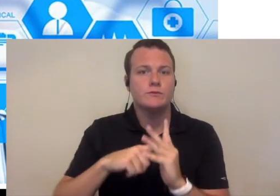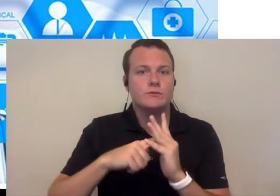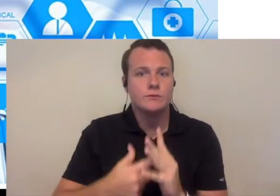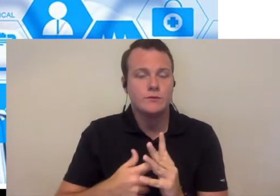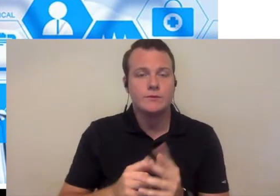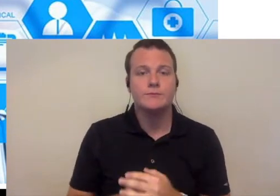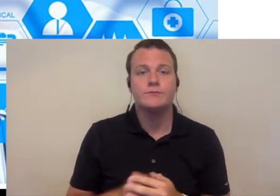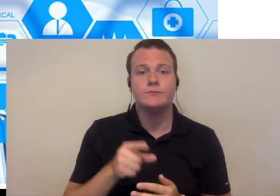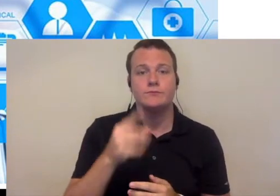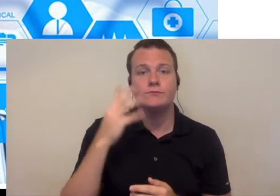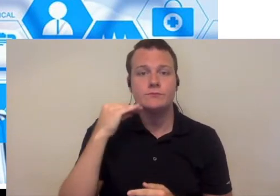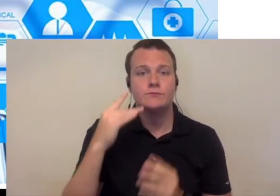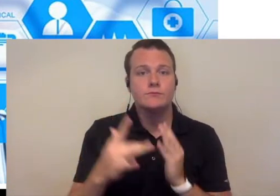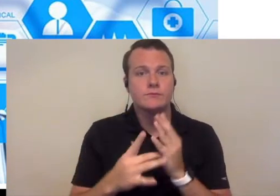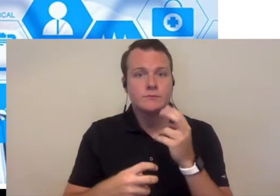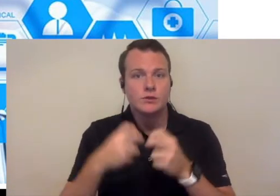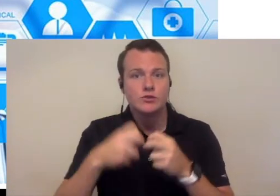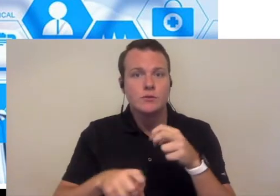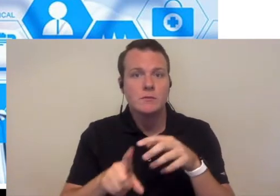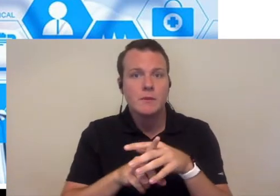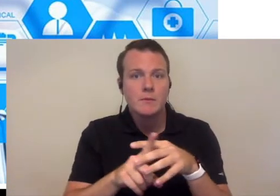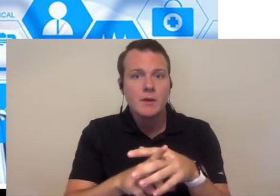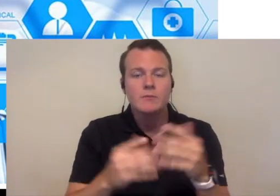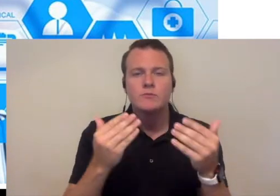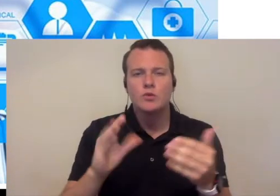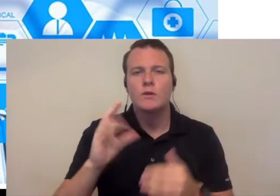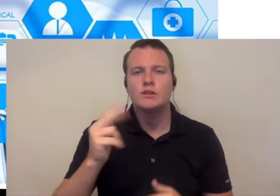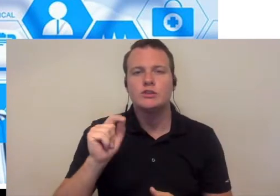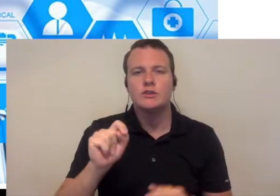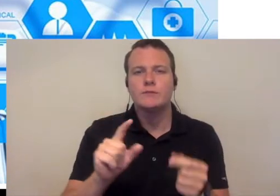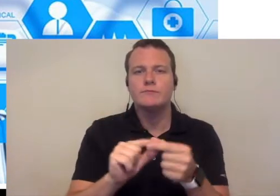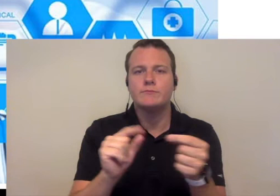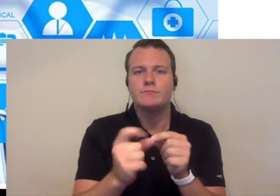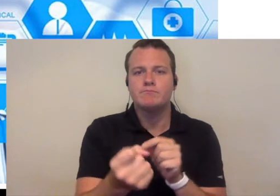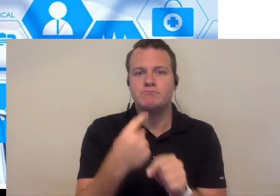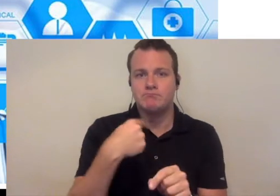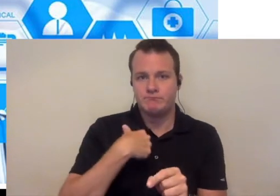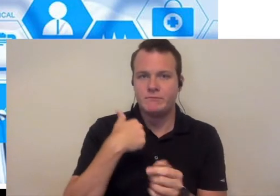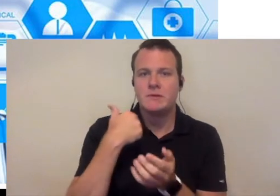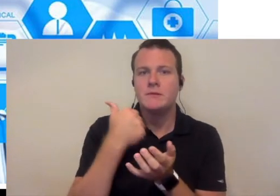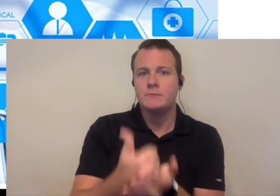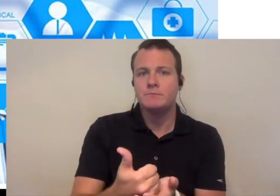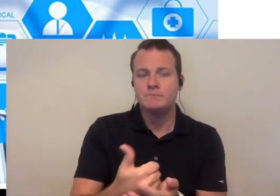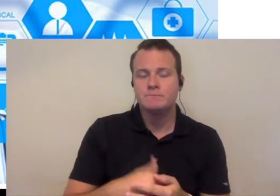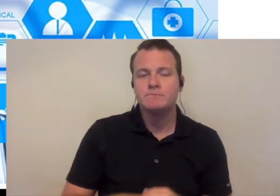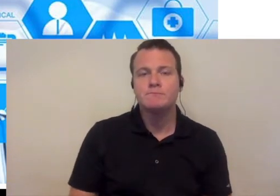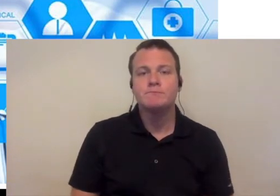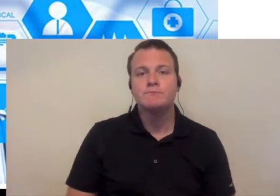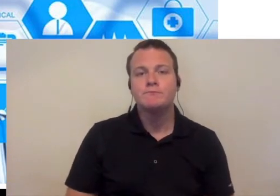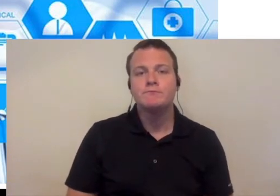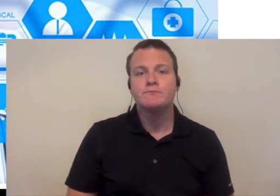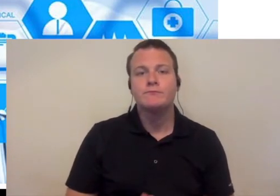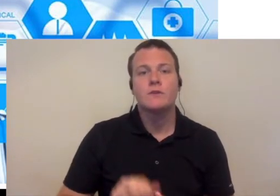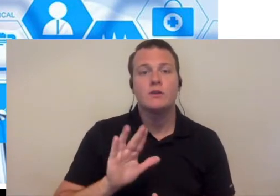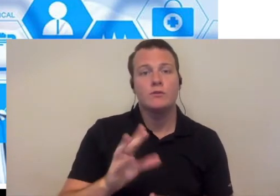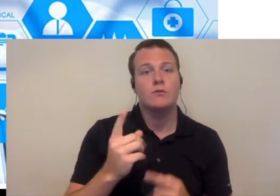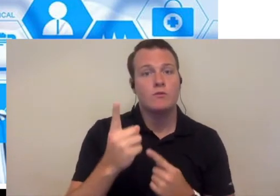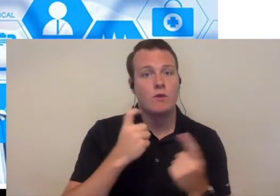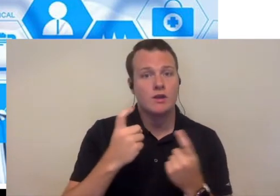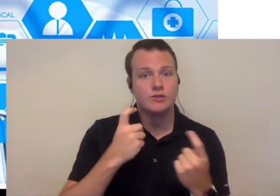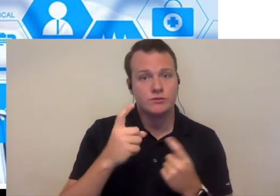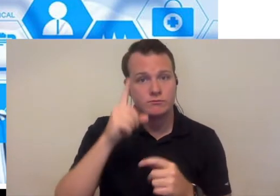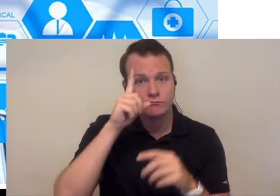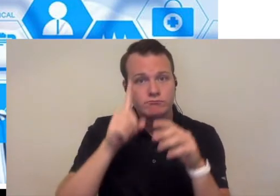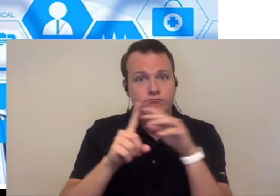begin. If you have any technical challenges during the session, please use the chat feature to make me aware, and I will be glad to assist you. Please type